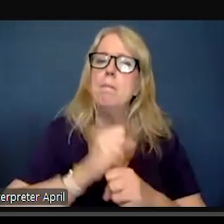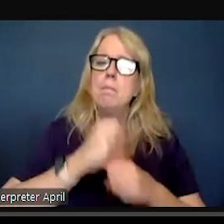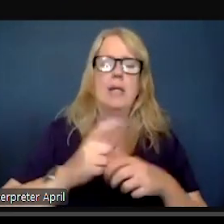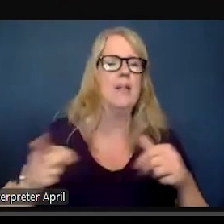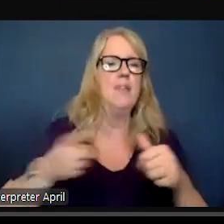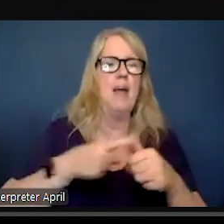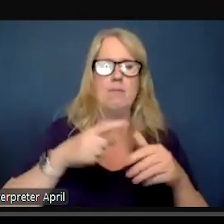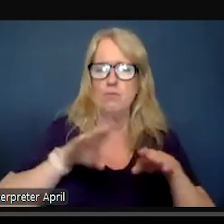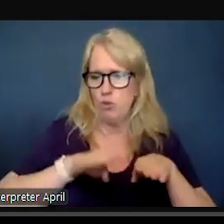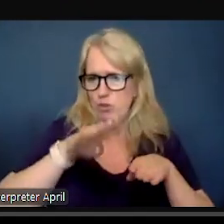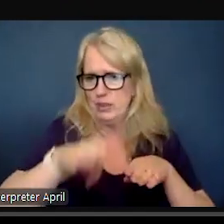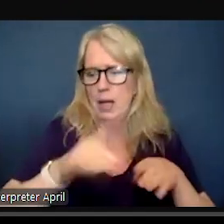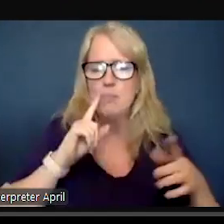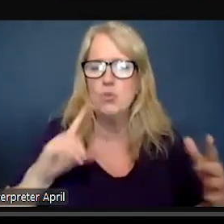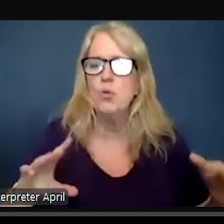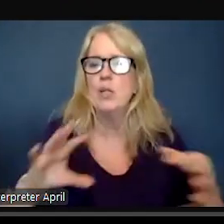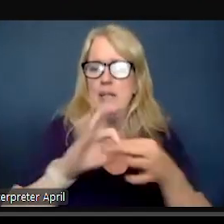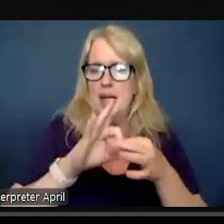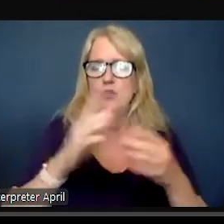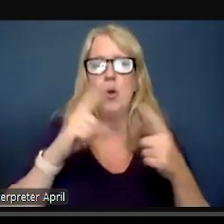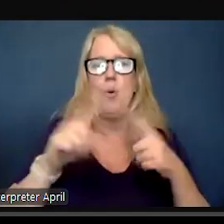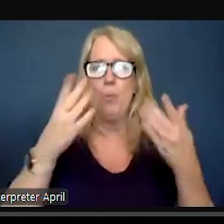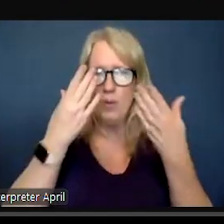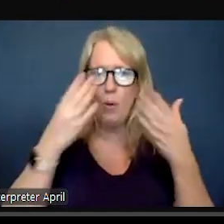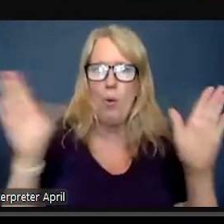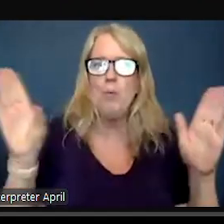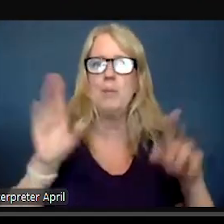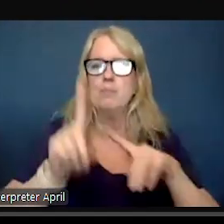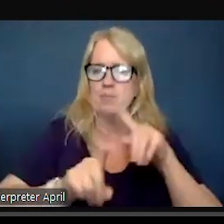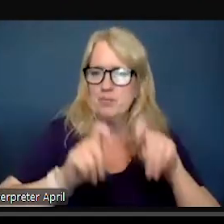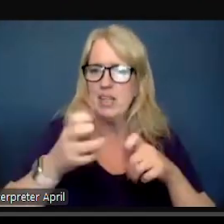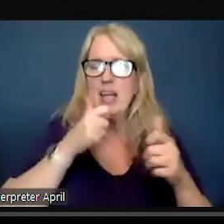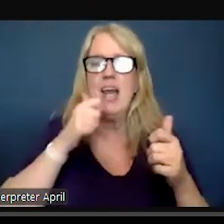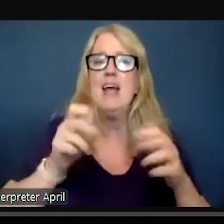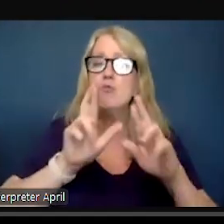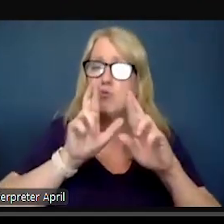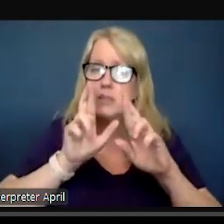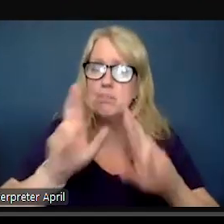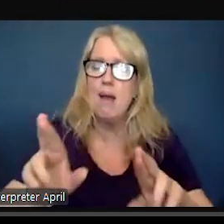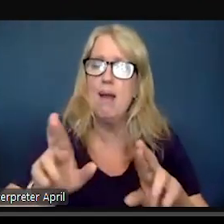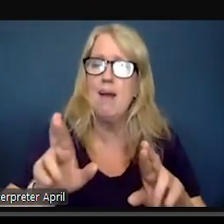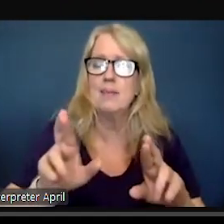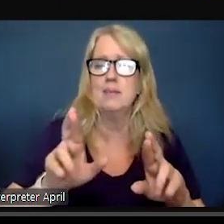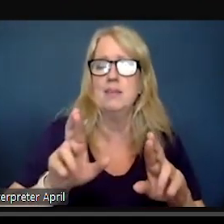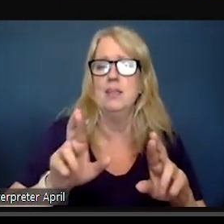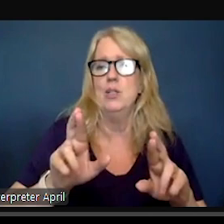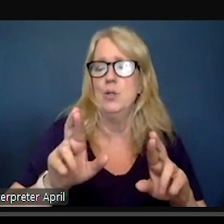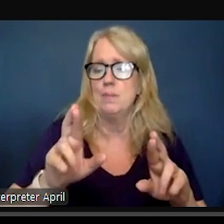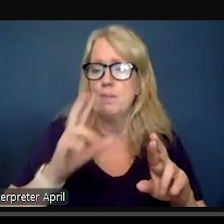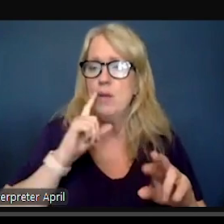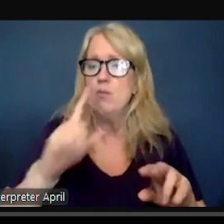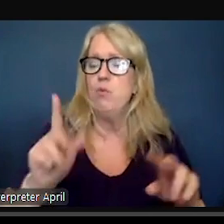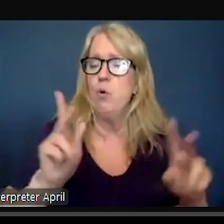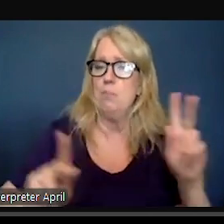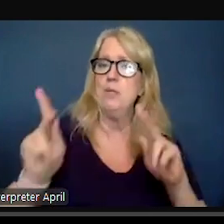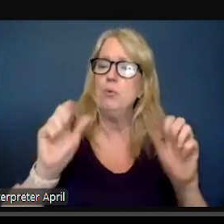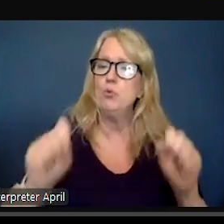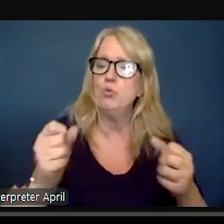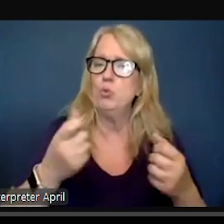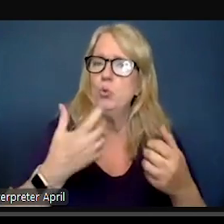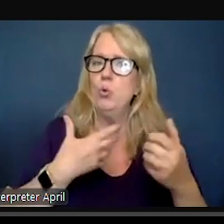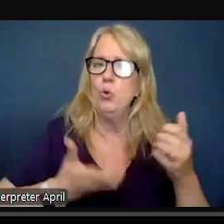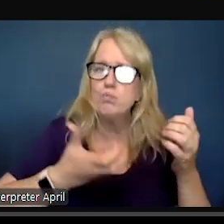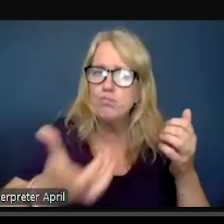first step toward connection with open-ended questions and a lot of respect for holding space for people to share what they